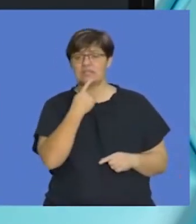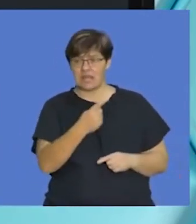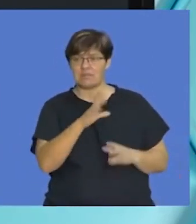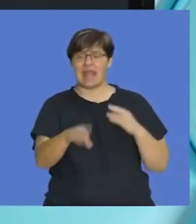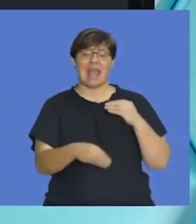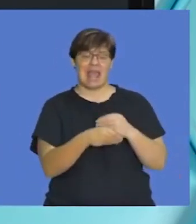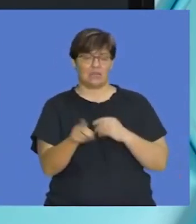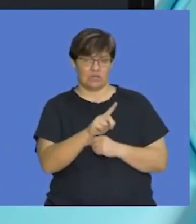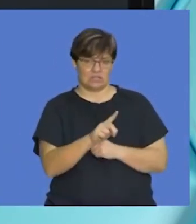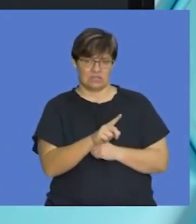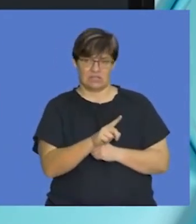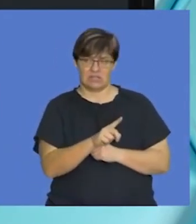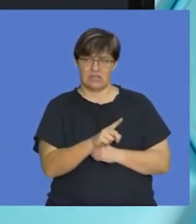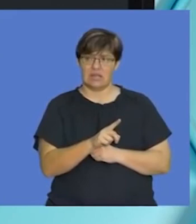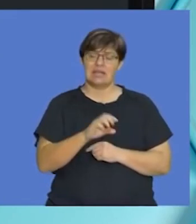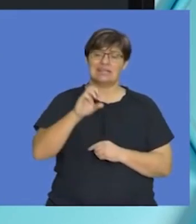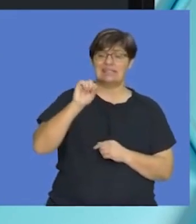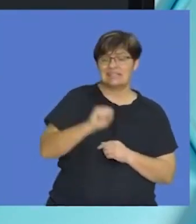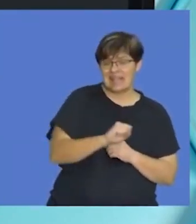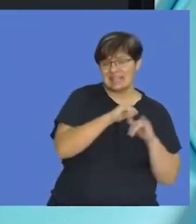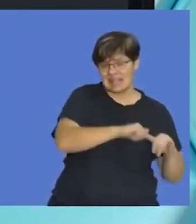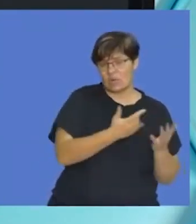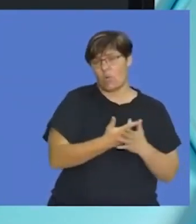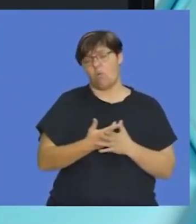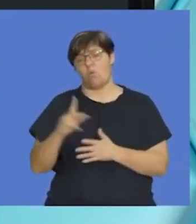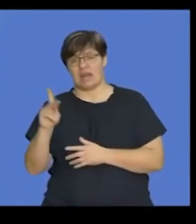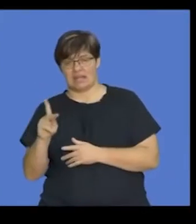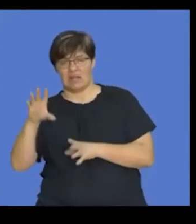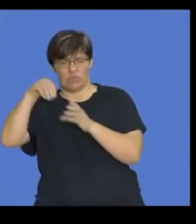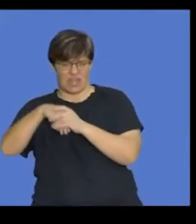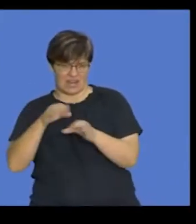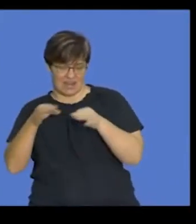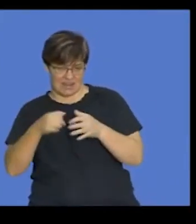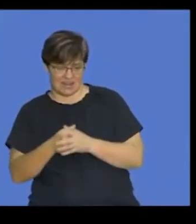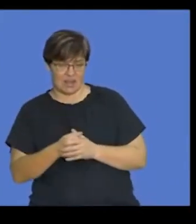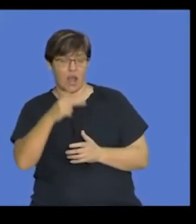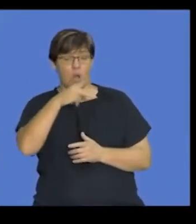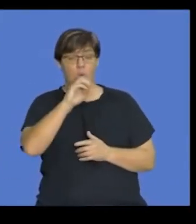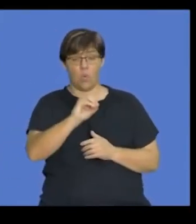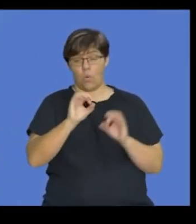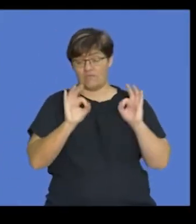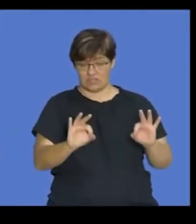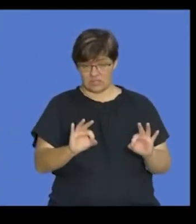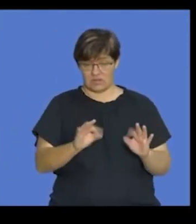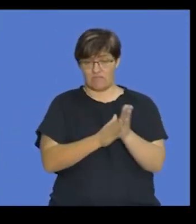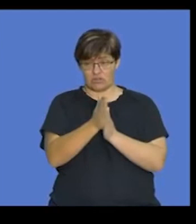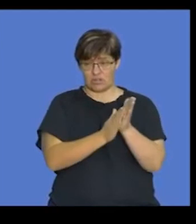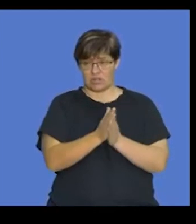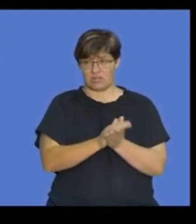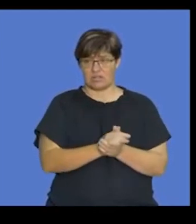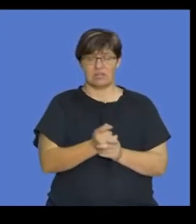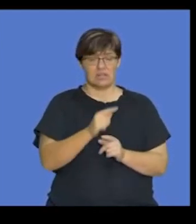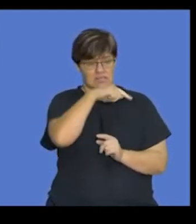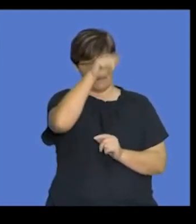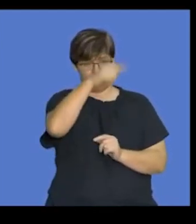in static or kinetic in the definition. So the coefficient of friction, which is the symbol